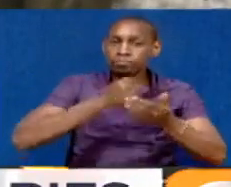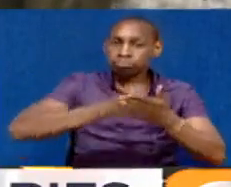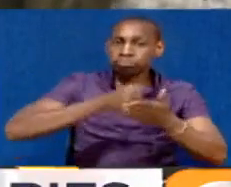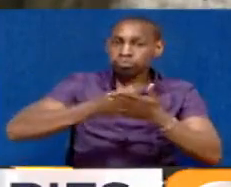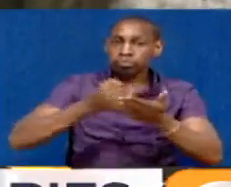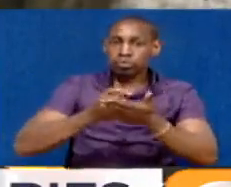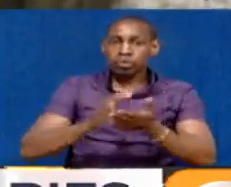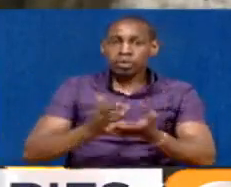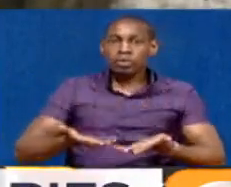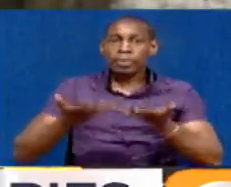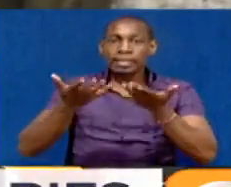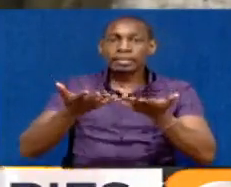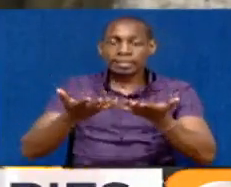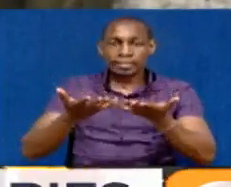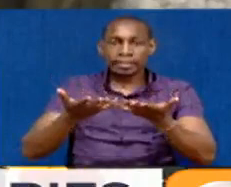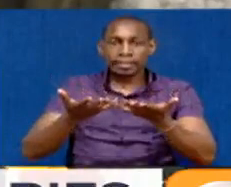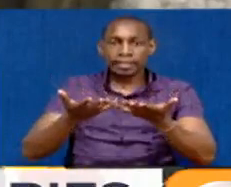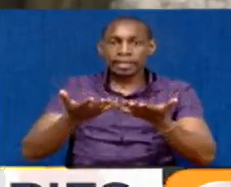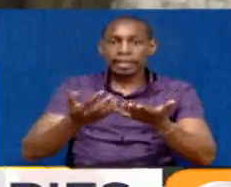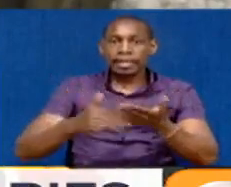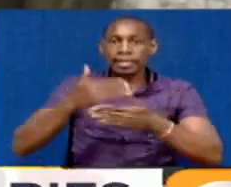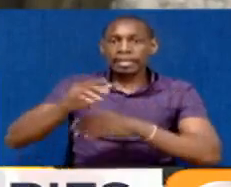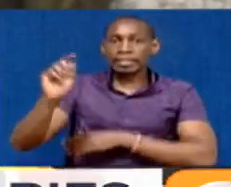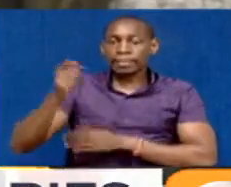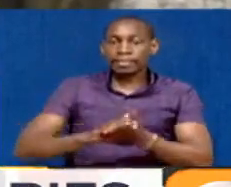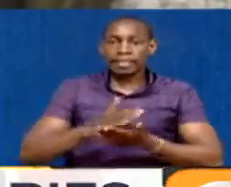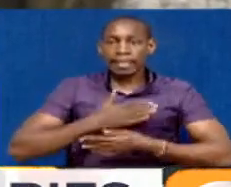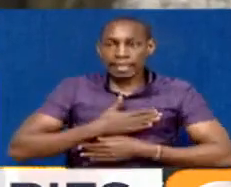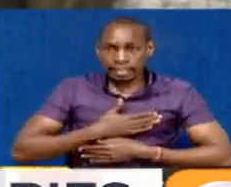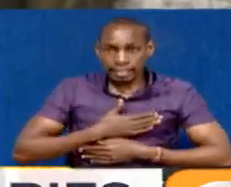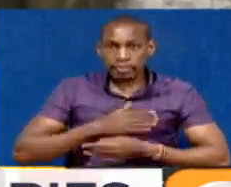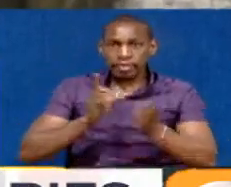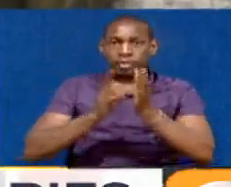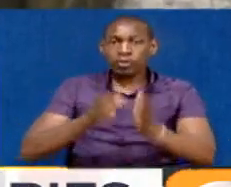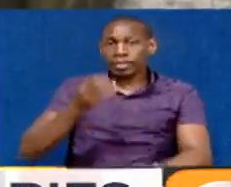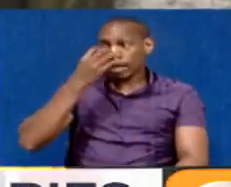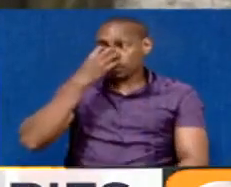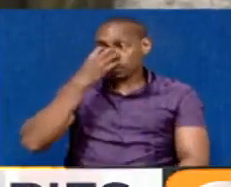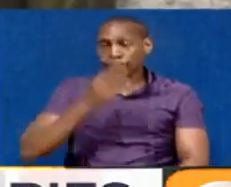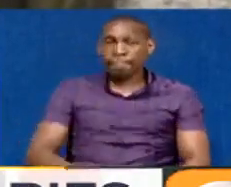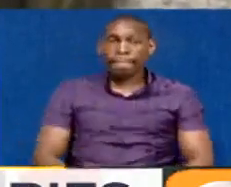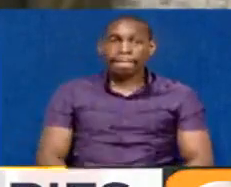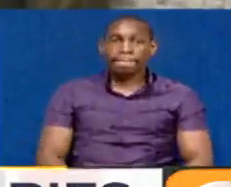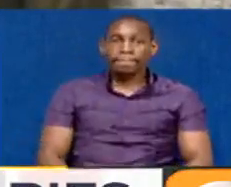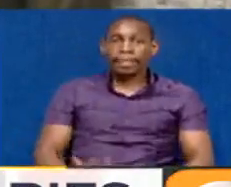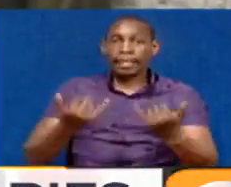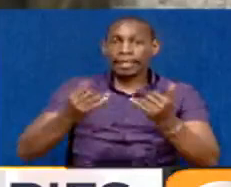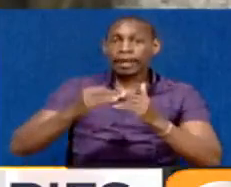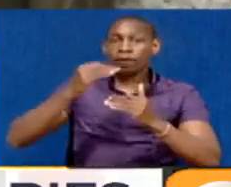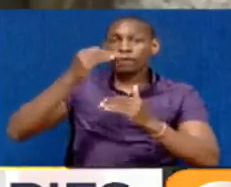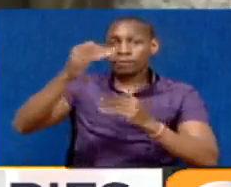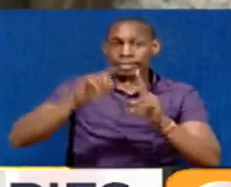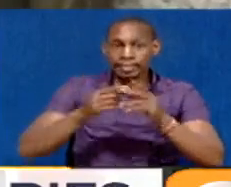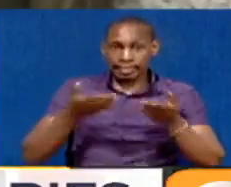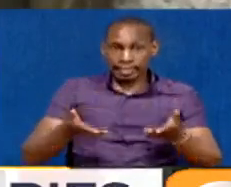to deliver votes for our next president, His Excellency Dr. William Ruto. Going forward from